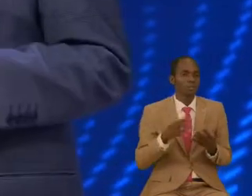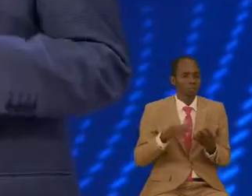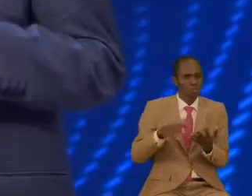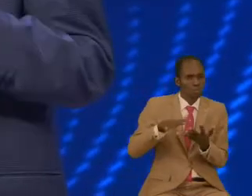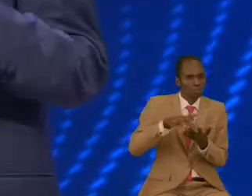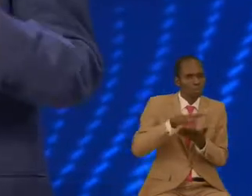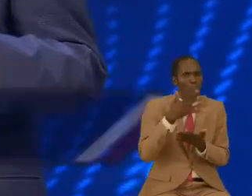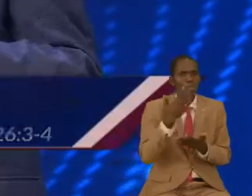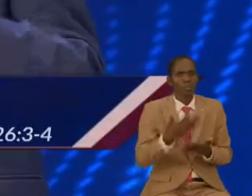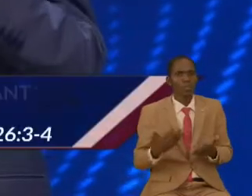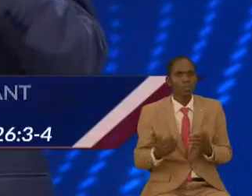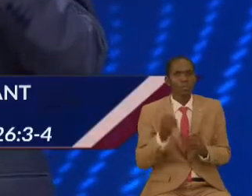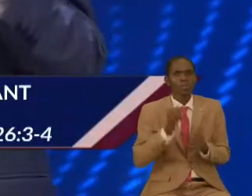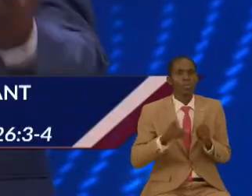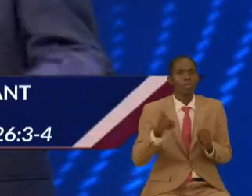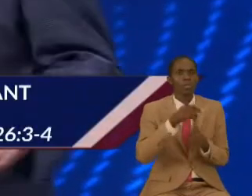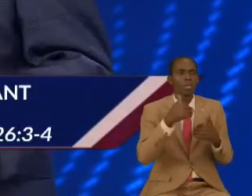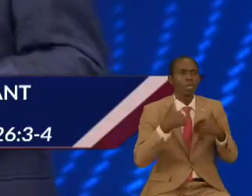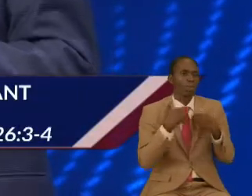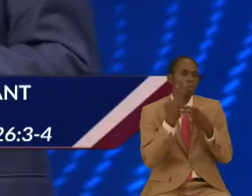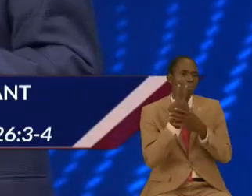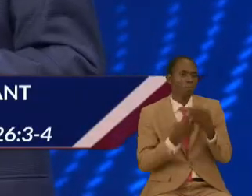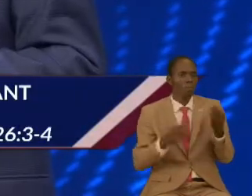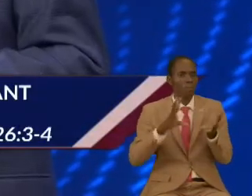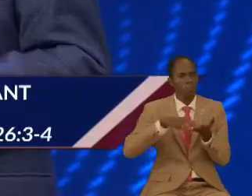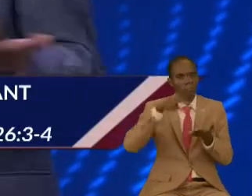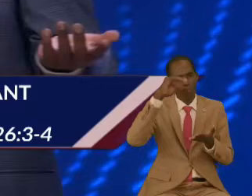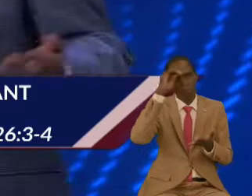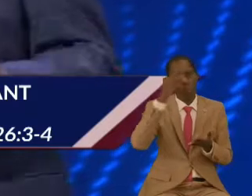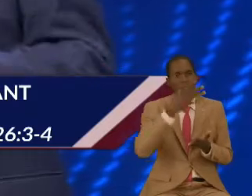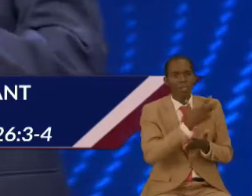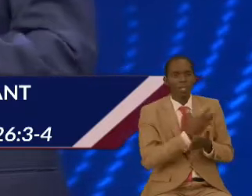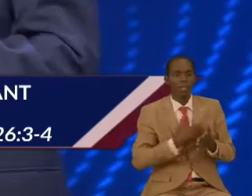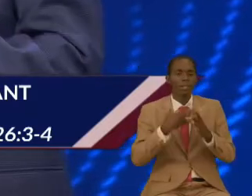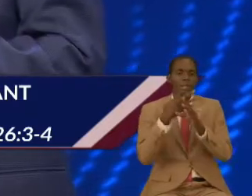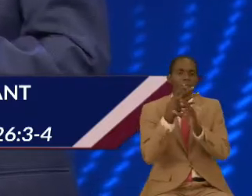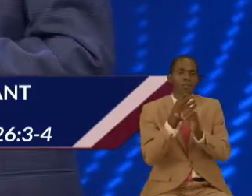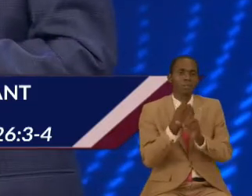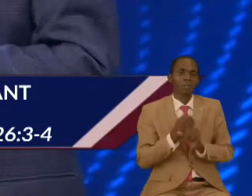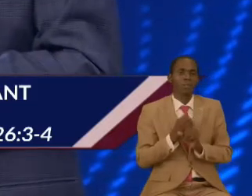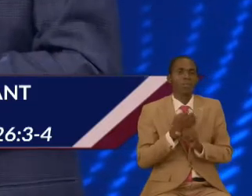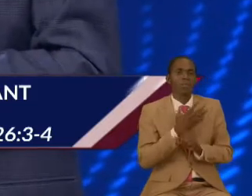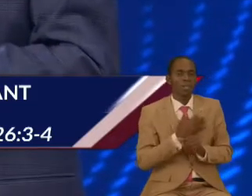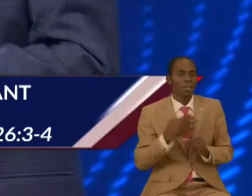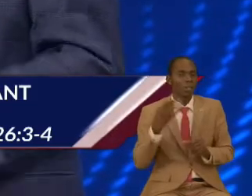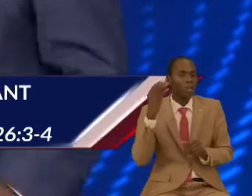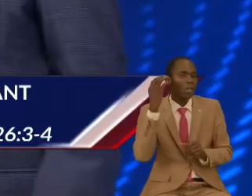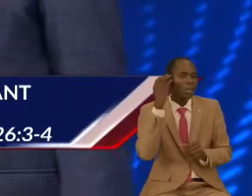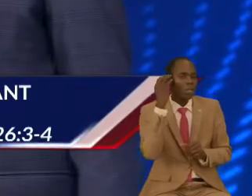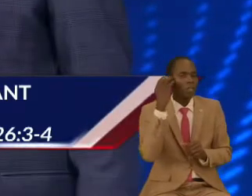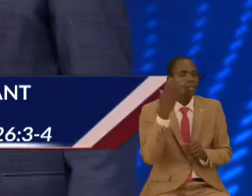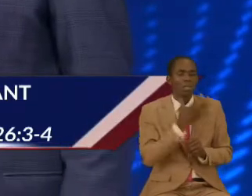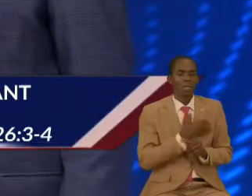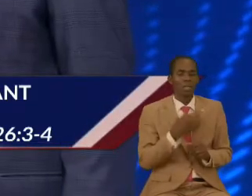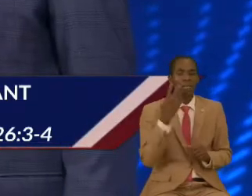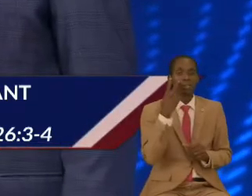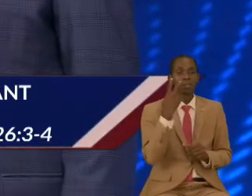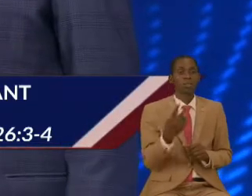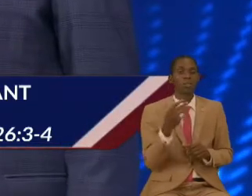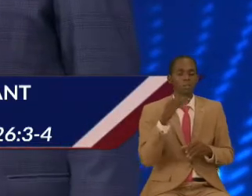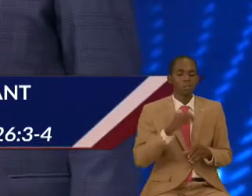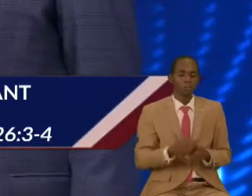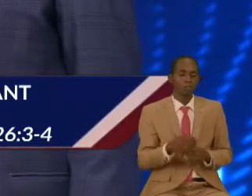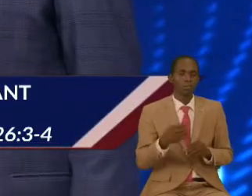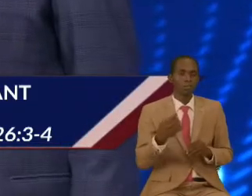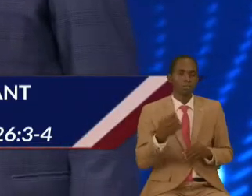things which ye have both learned and received and heard and seen in